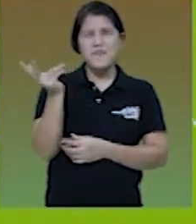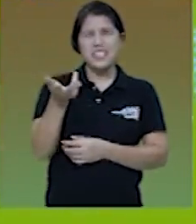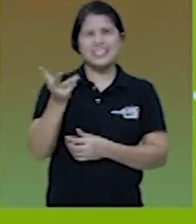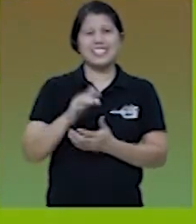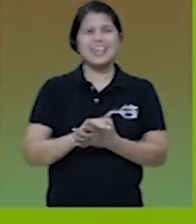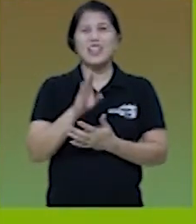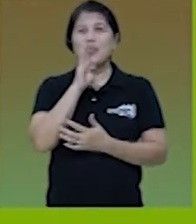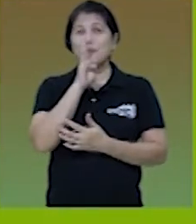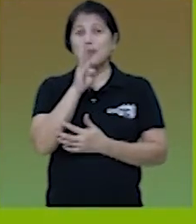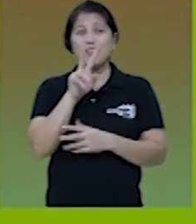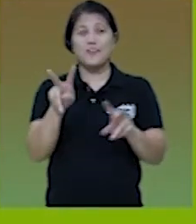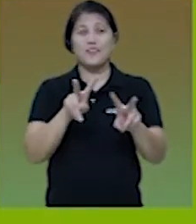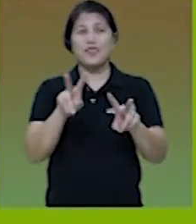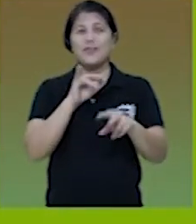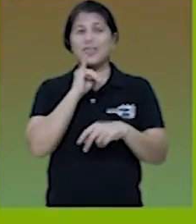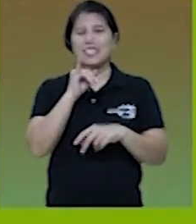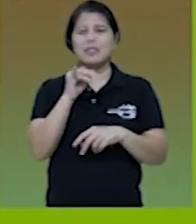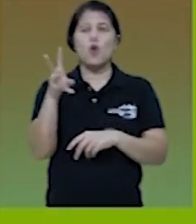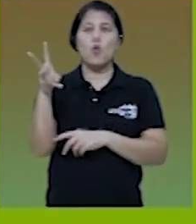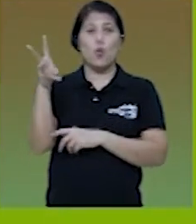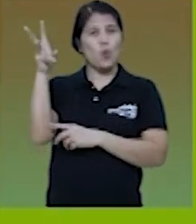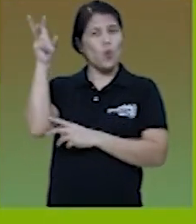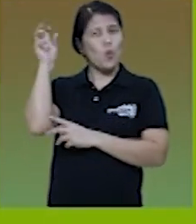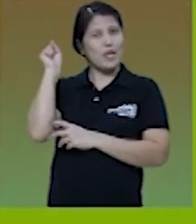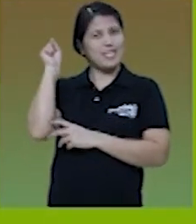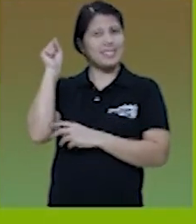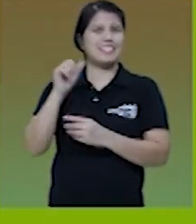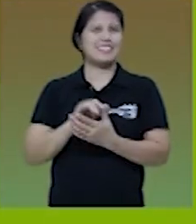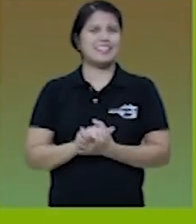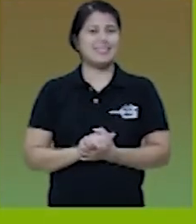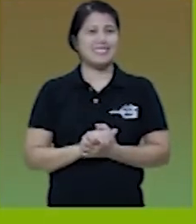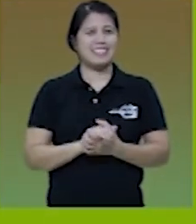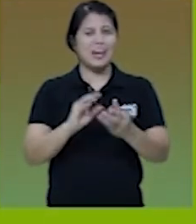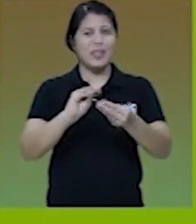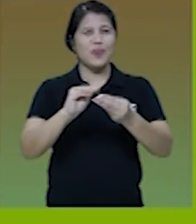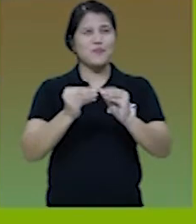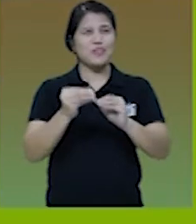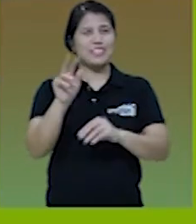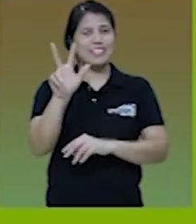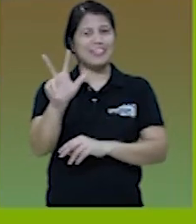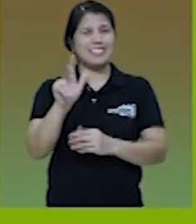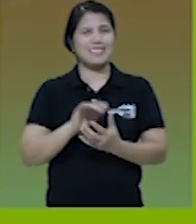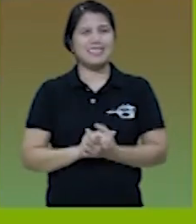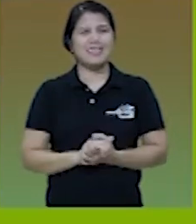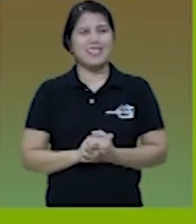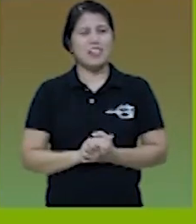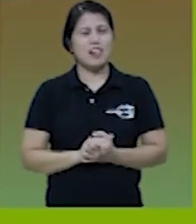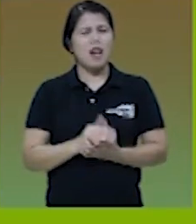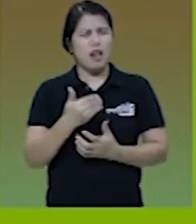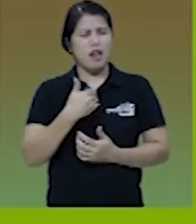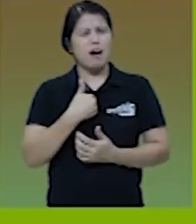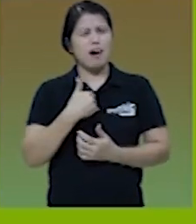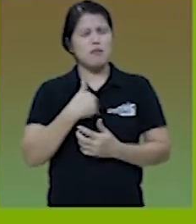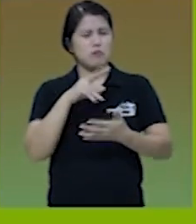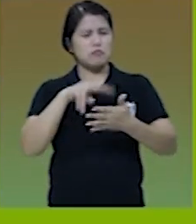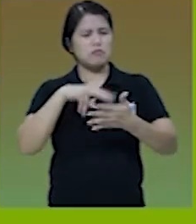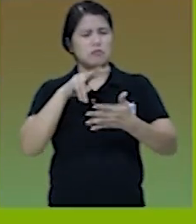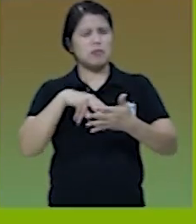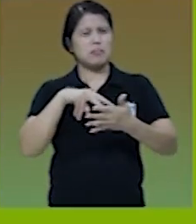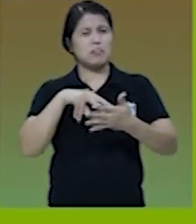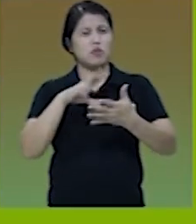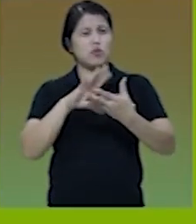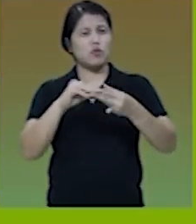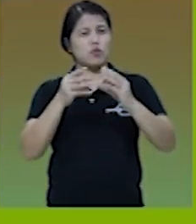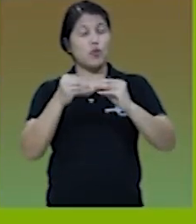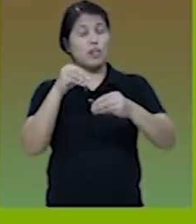Amazing! The be verb is was. Number 3. I am reading a story